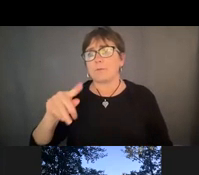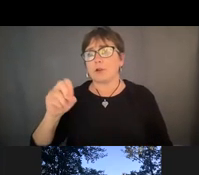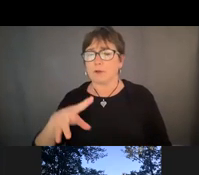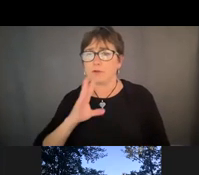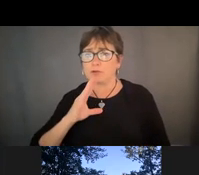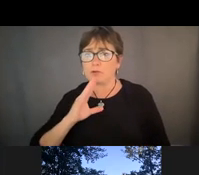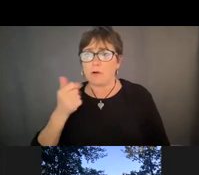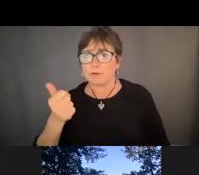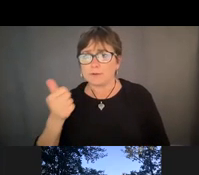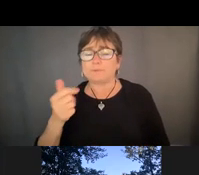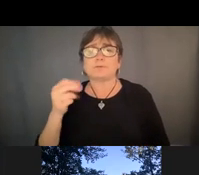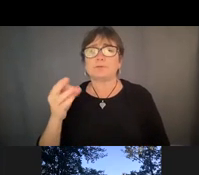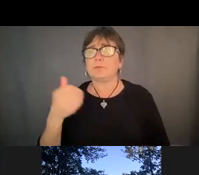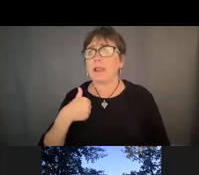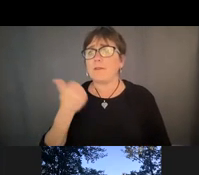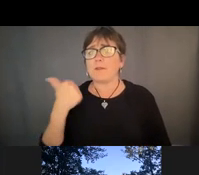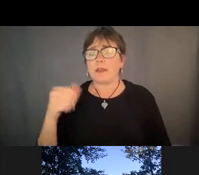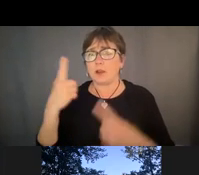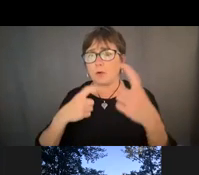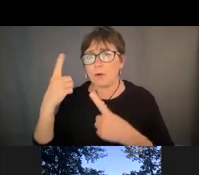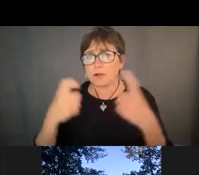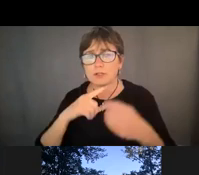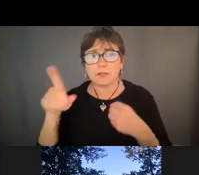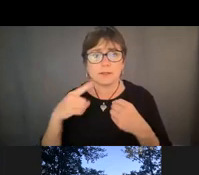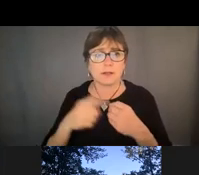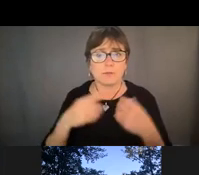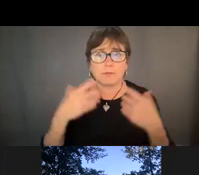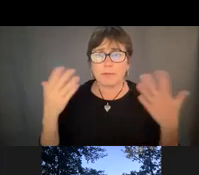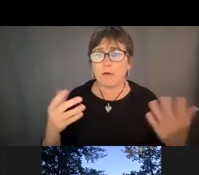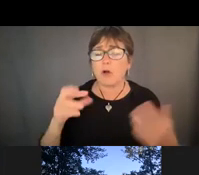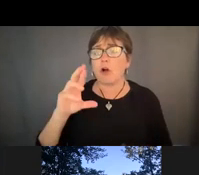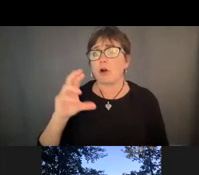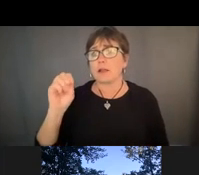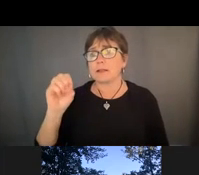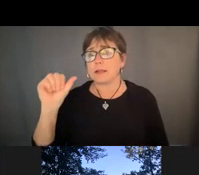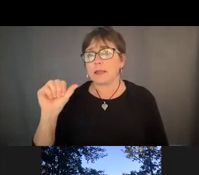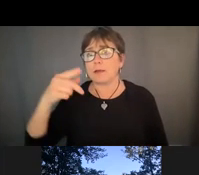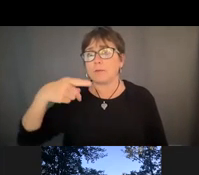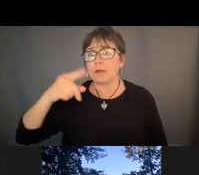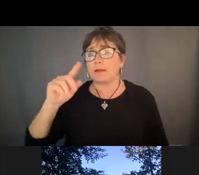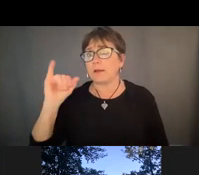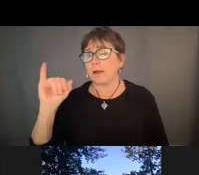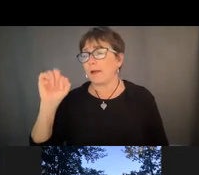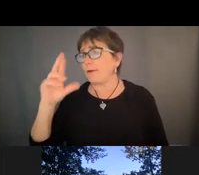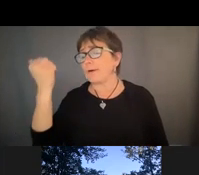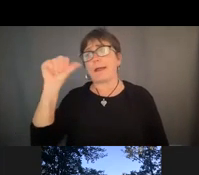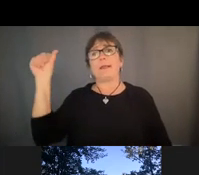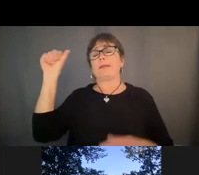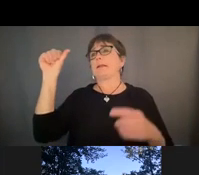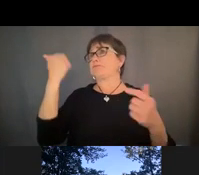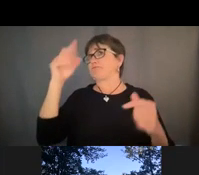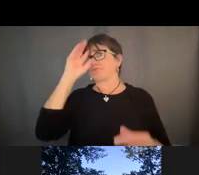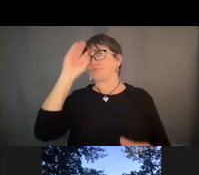questions about RAISE, about the RSAPTIs, from anything, or about finding